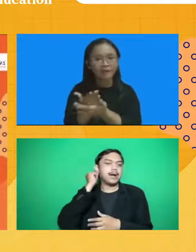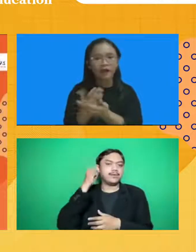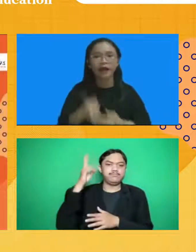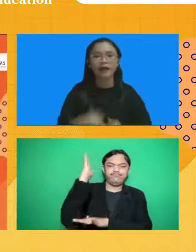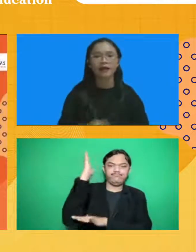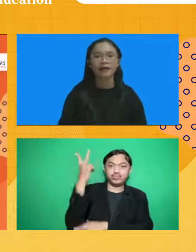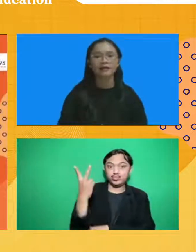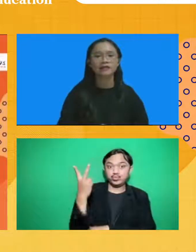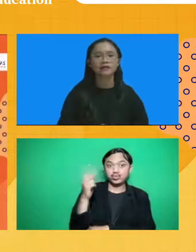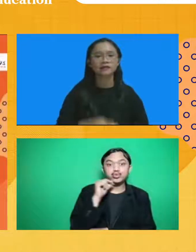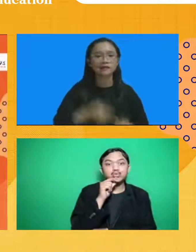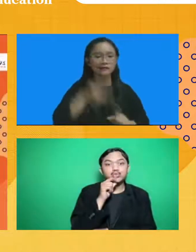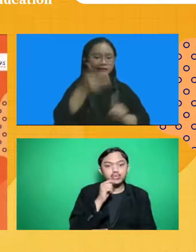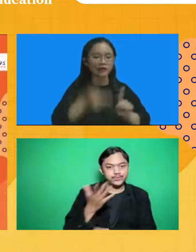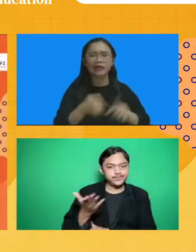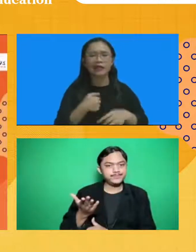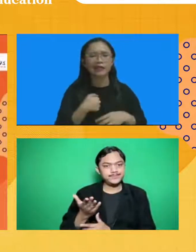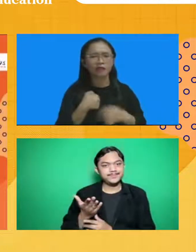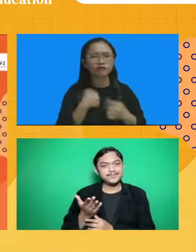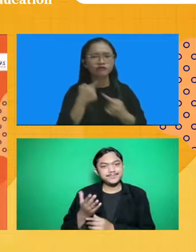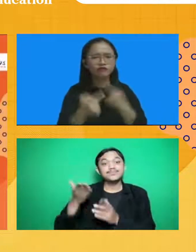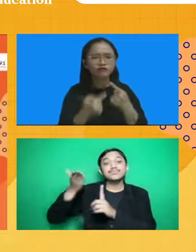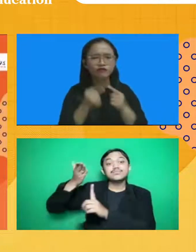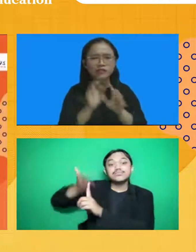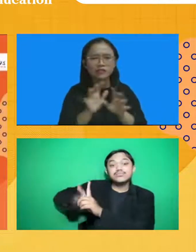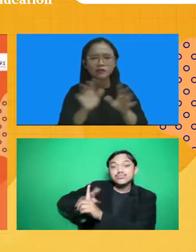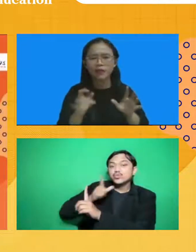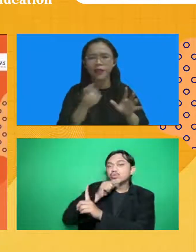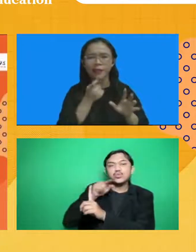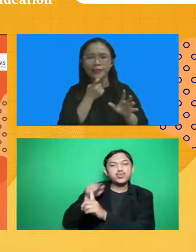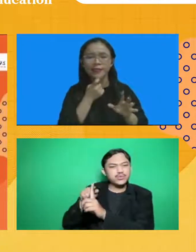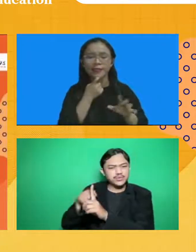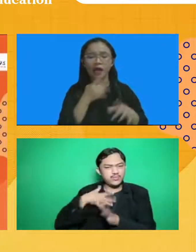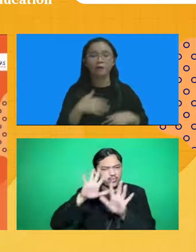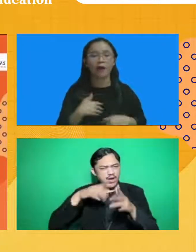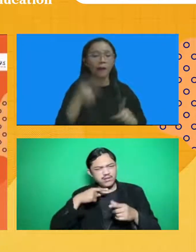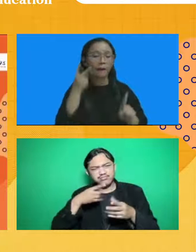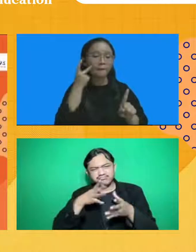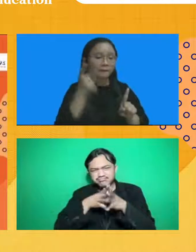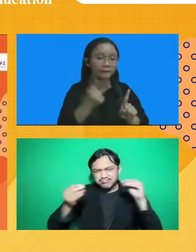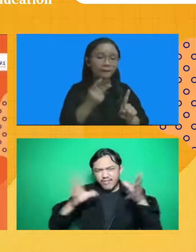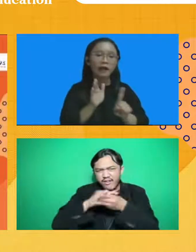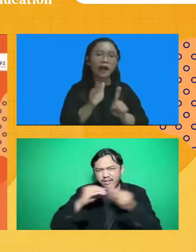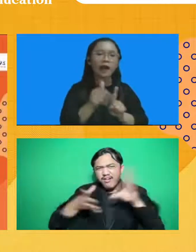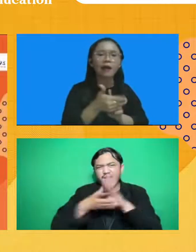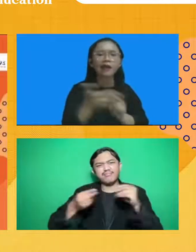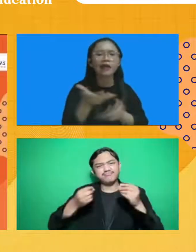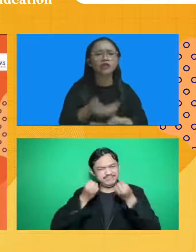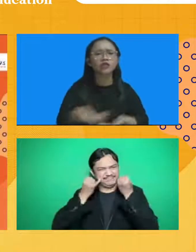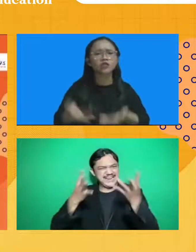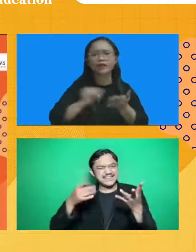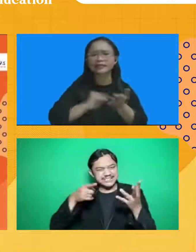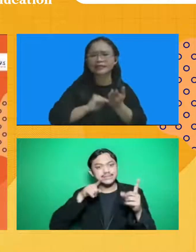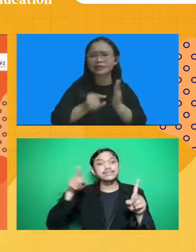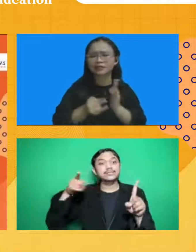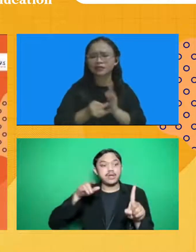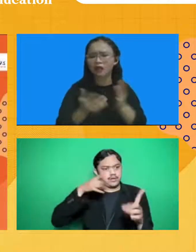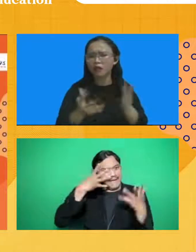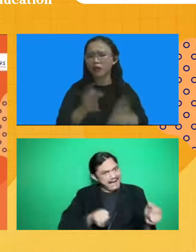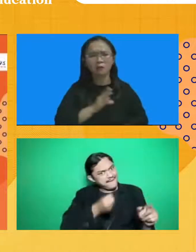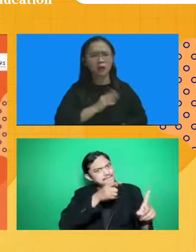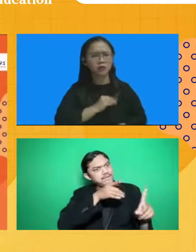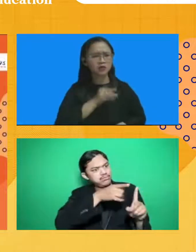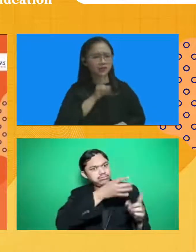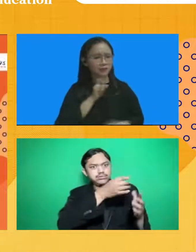We always talk about and worry about safety and privacy. What is mean by safety and privacy? Why do we